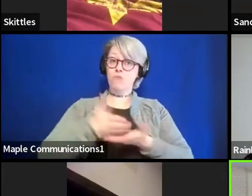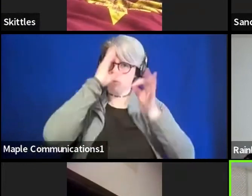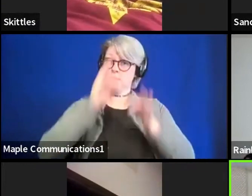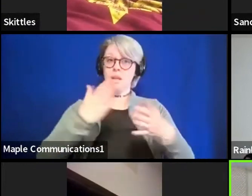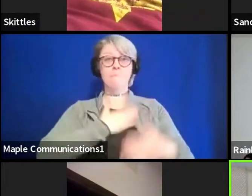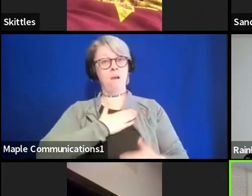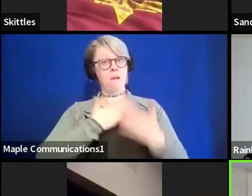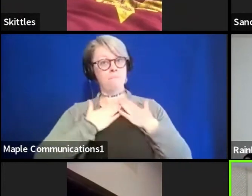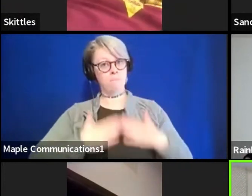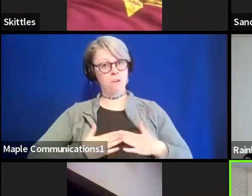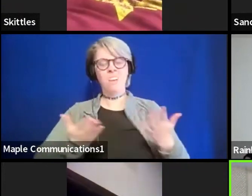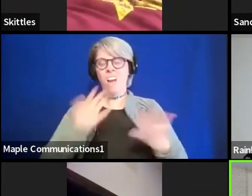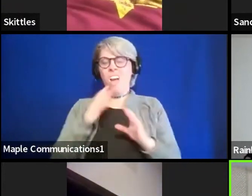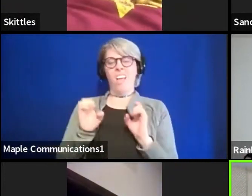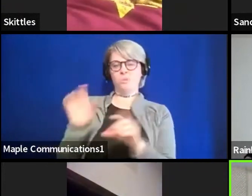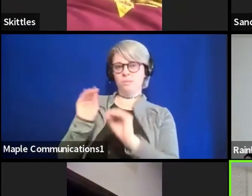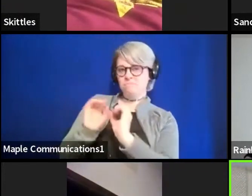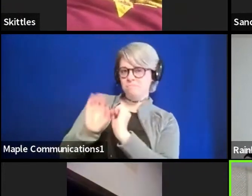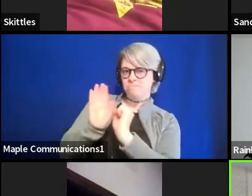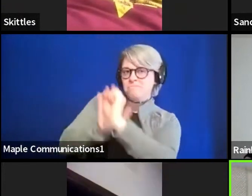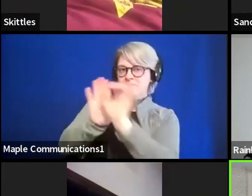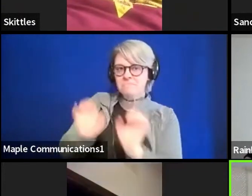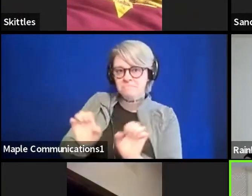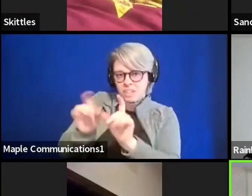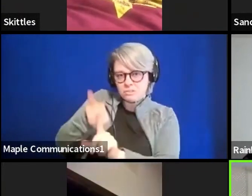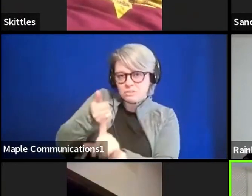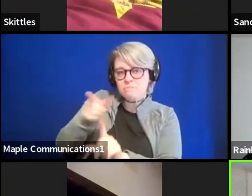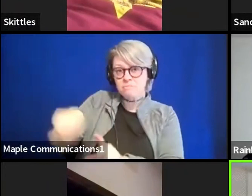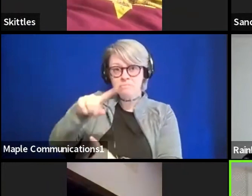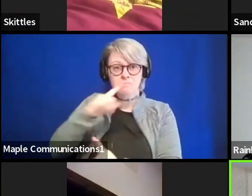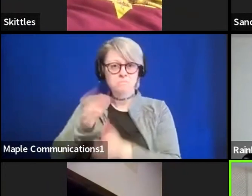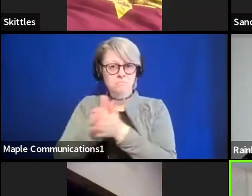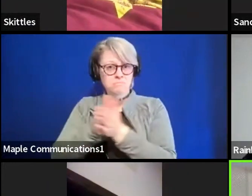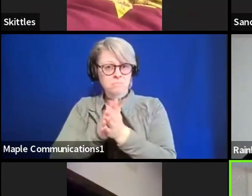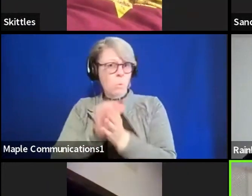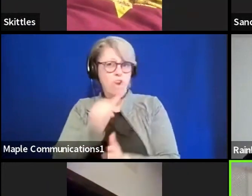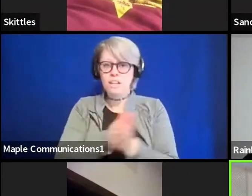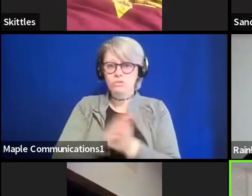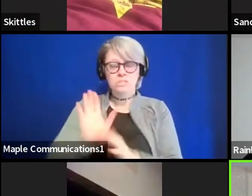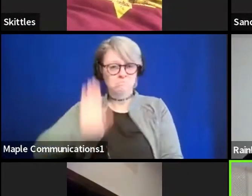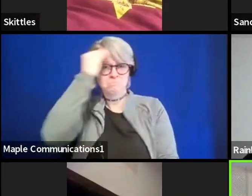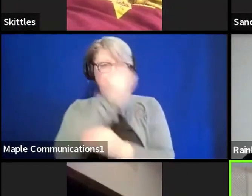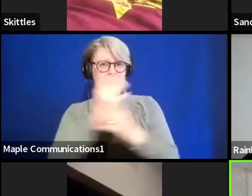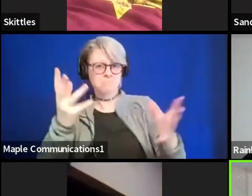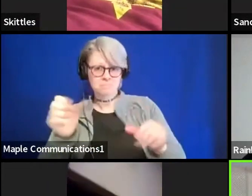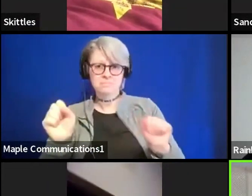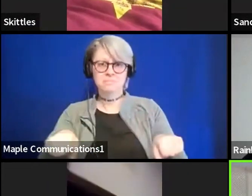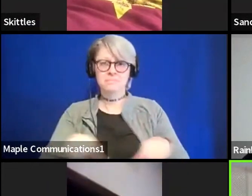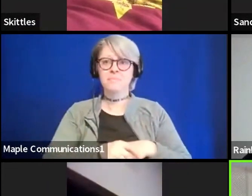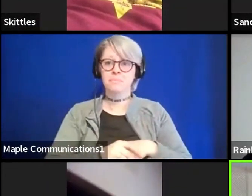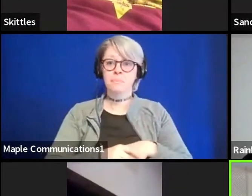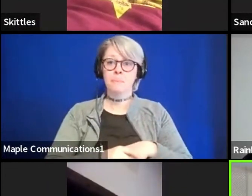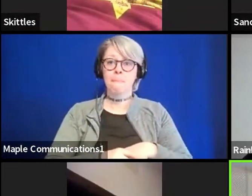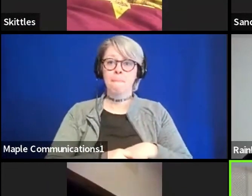I educate people I work with that too. It's your body. If you are not comfortable taking something, you have a right to speak up. If